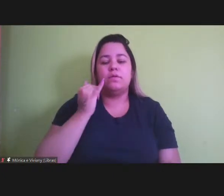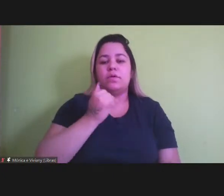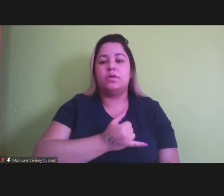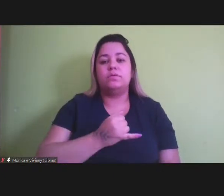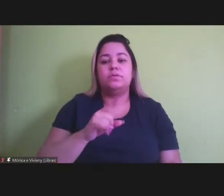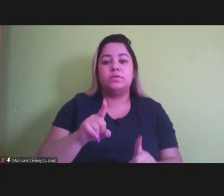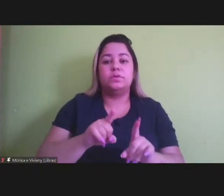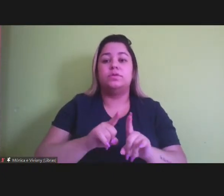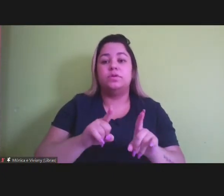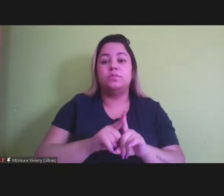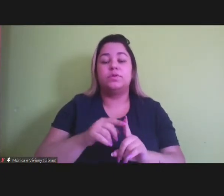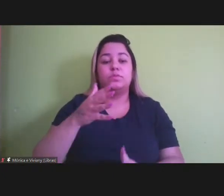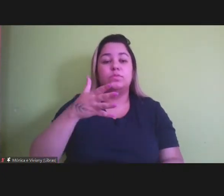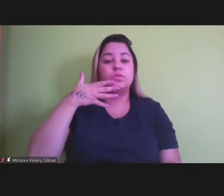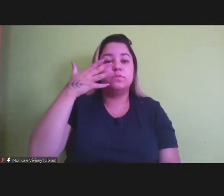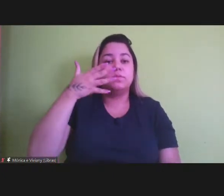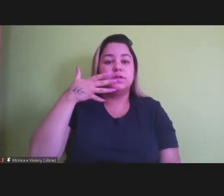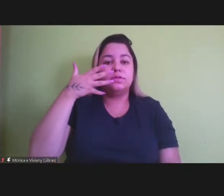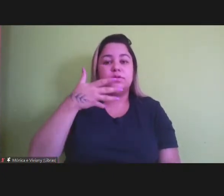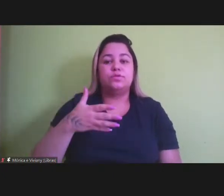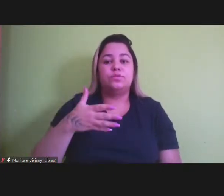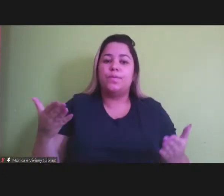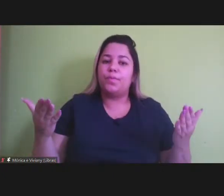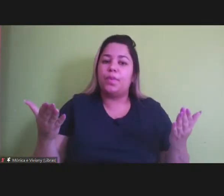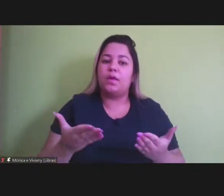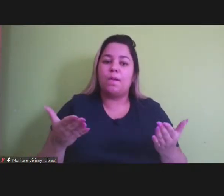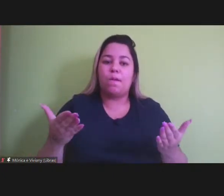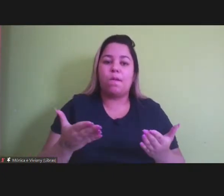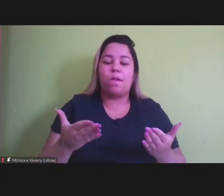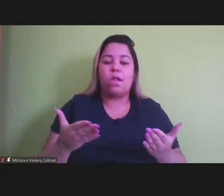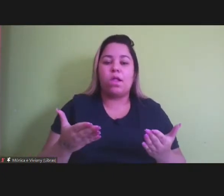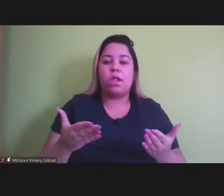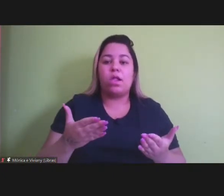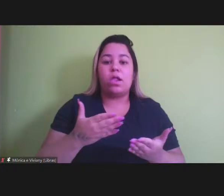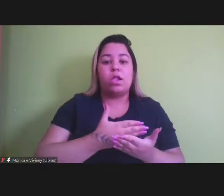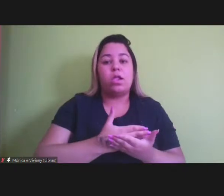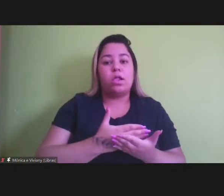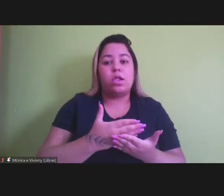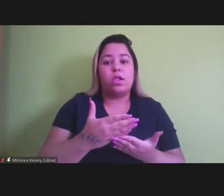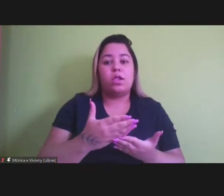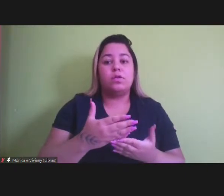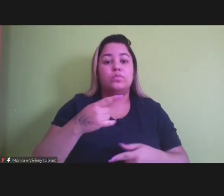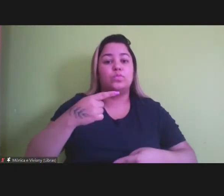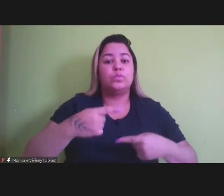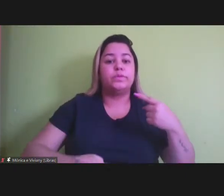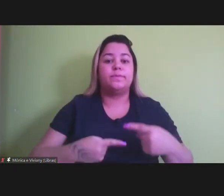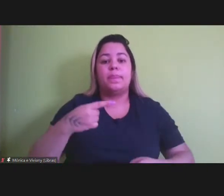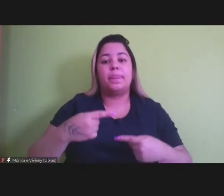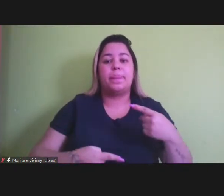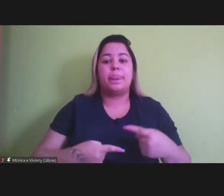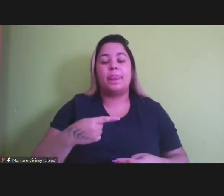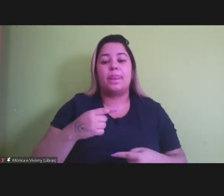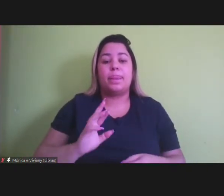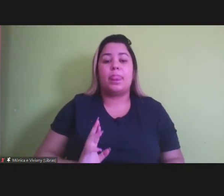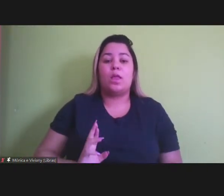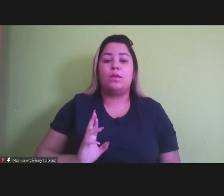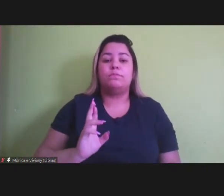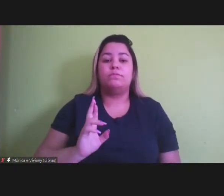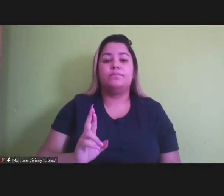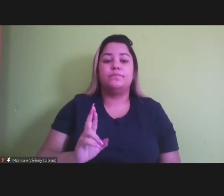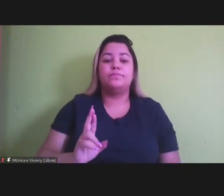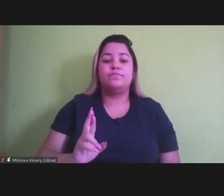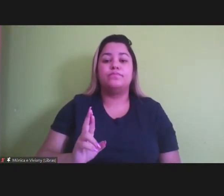you would like to put for our lecturers. And now we are going to begin the moment for debates with